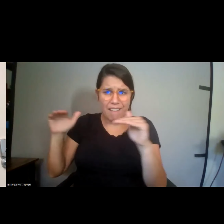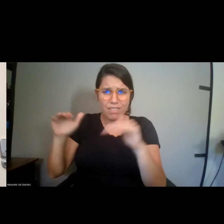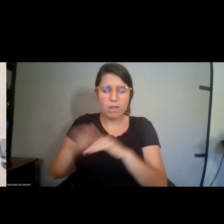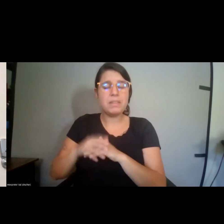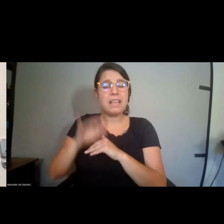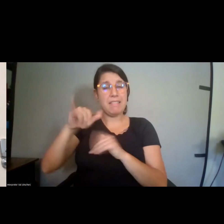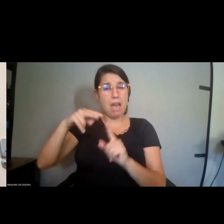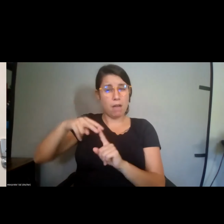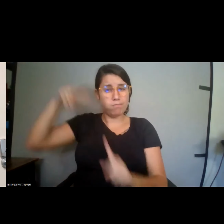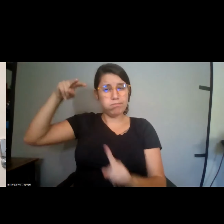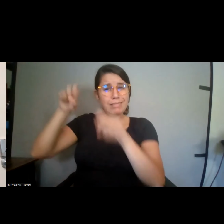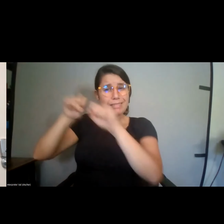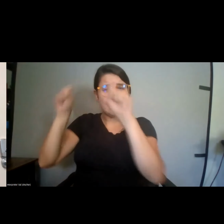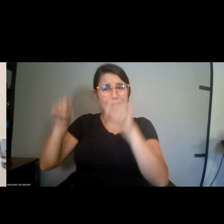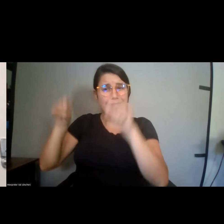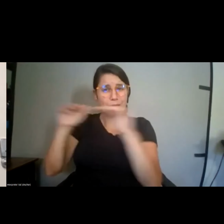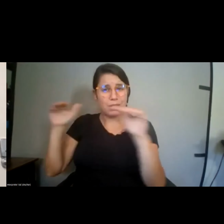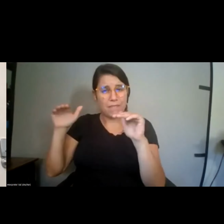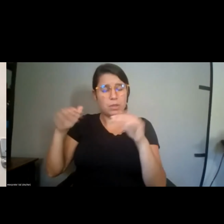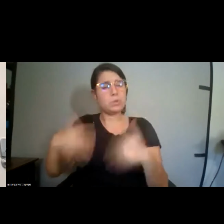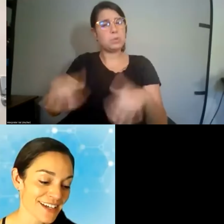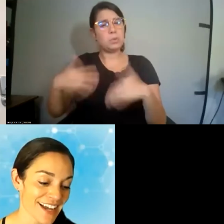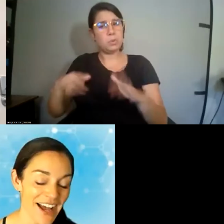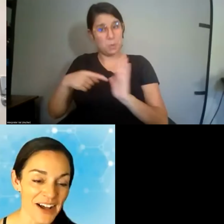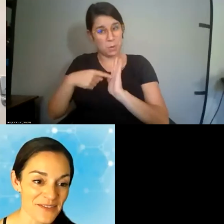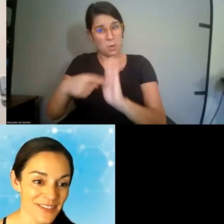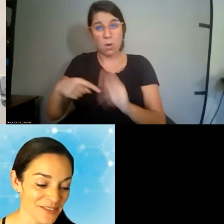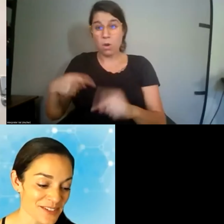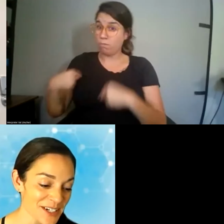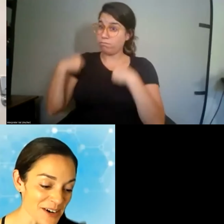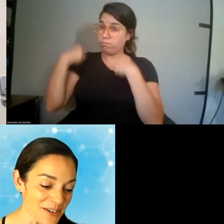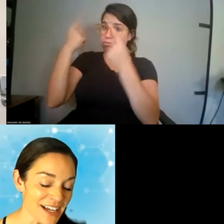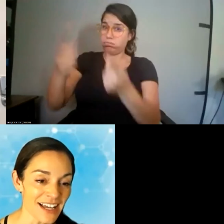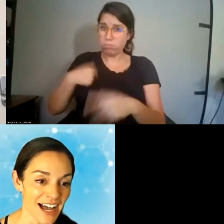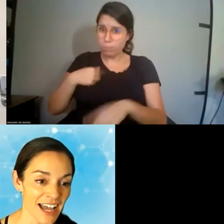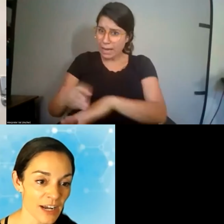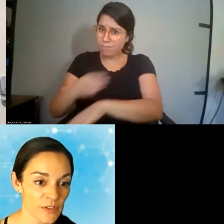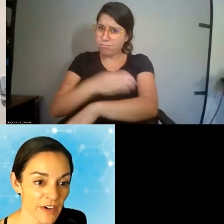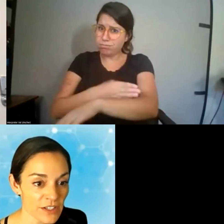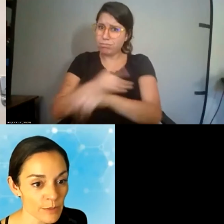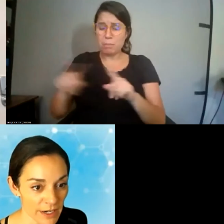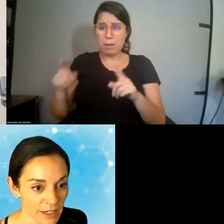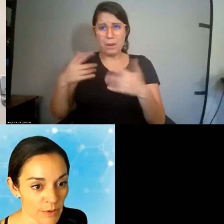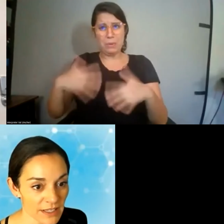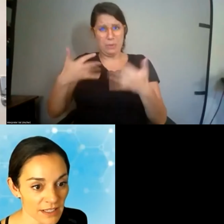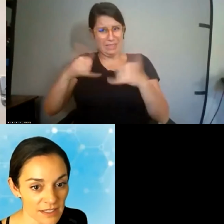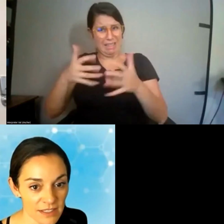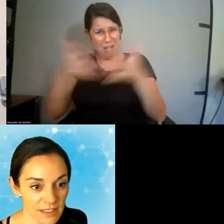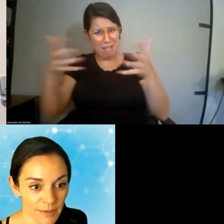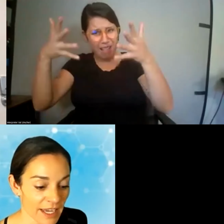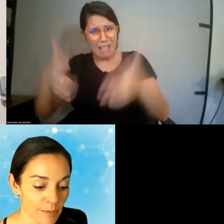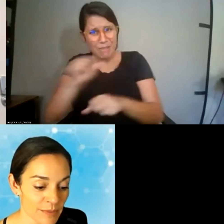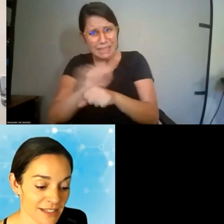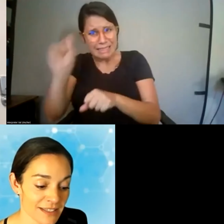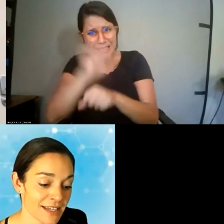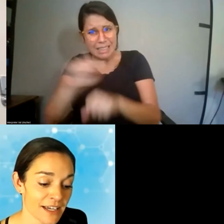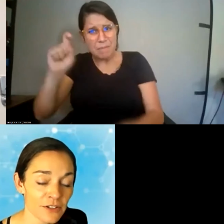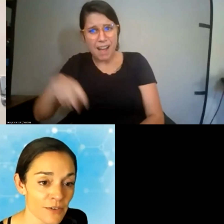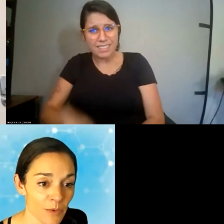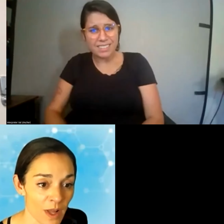perspective really highlights both how far we've come, but how far we have left to go. And I was very struck by your point that the system cannot